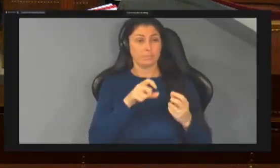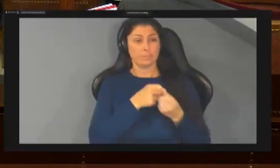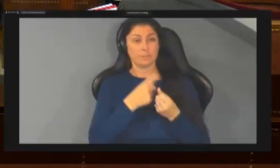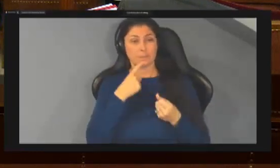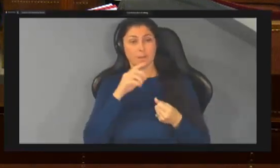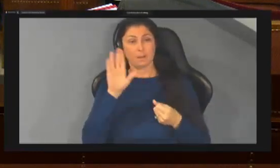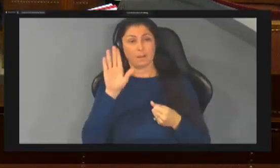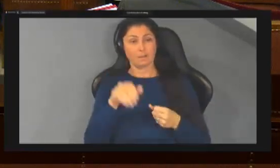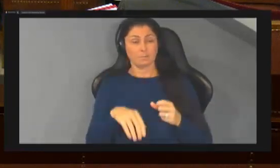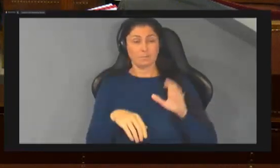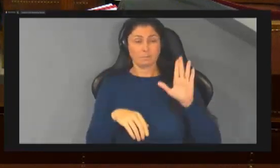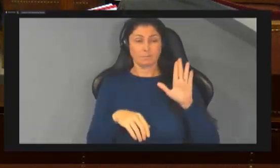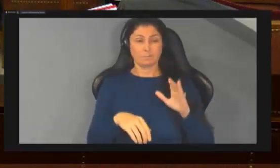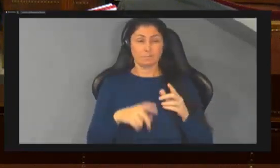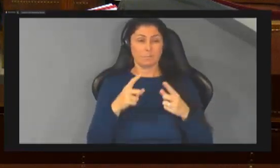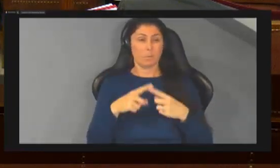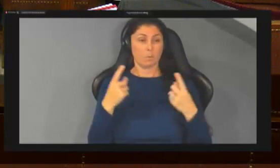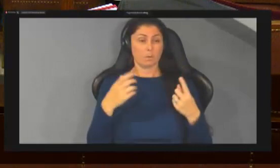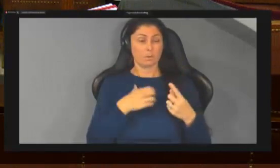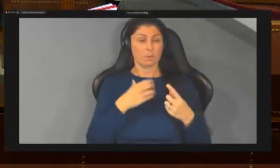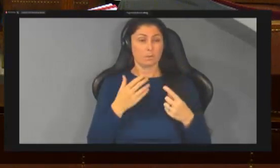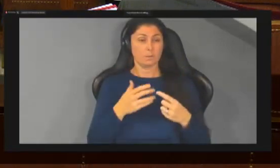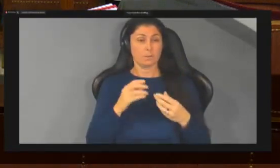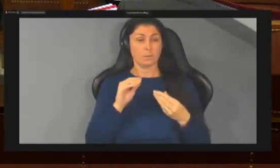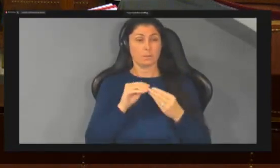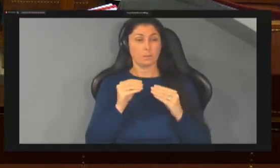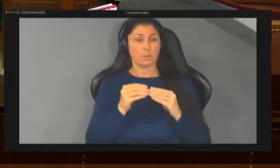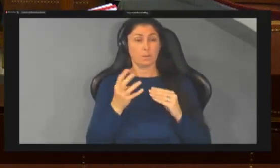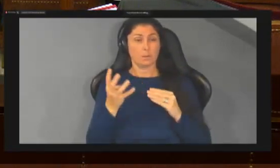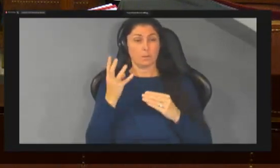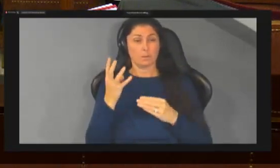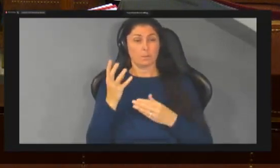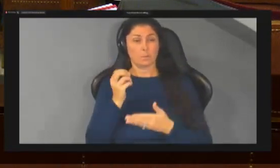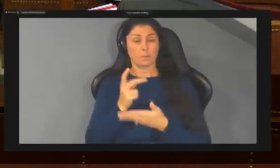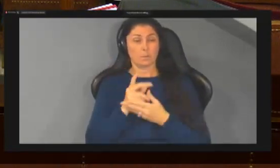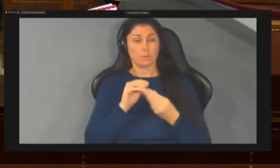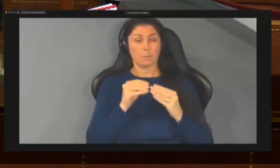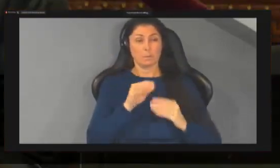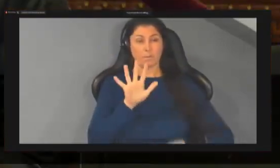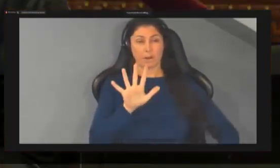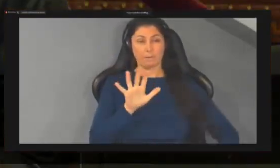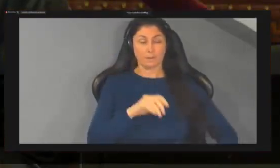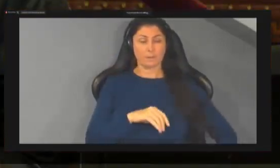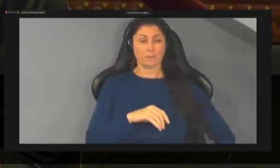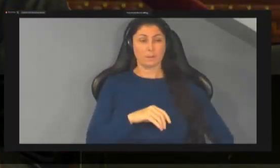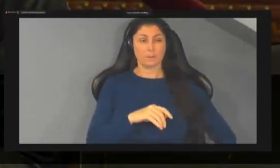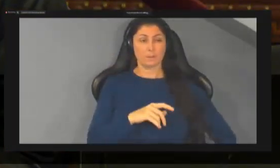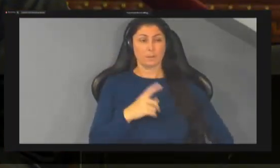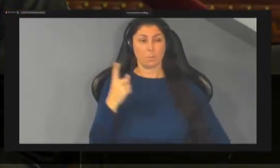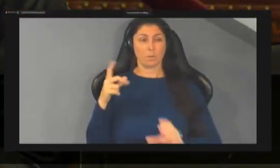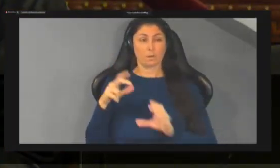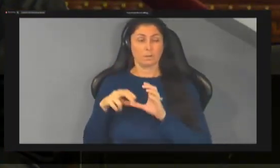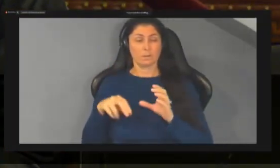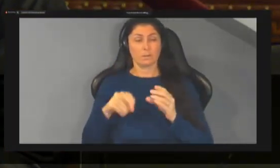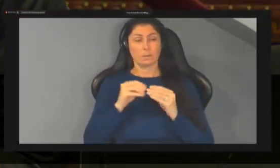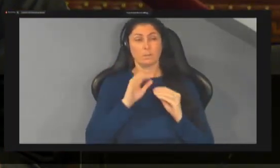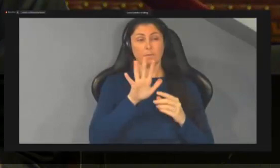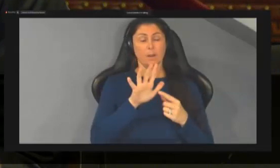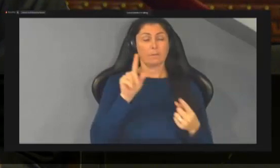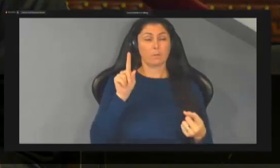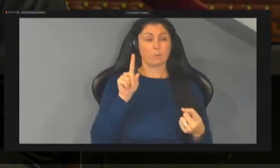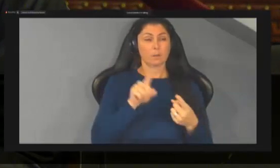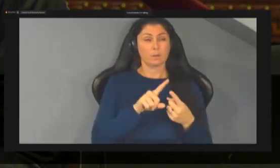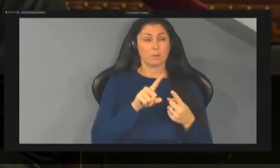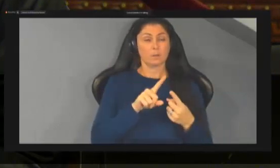Aye. Any opposed? Operating capital amendment number four has been approved. Number five. One abstention. Number five reduces slope